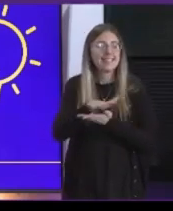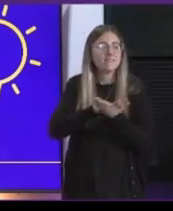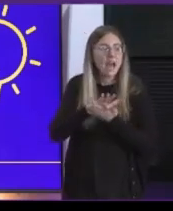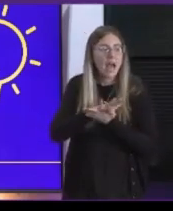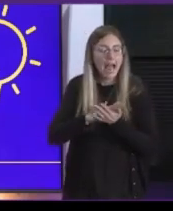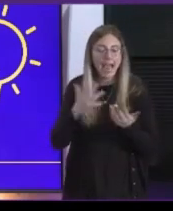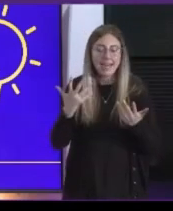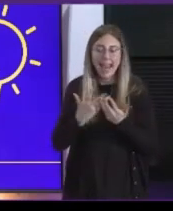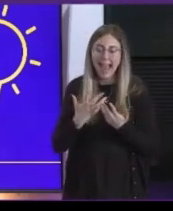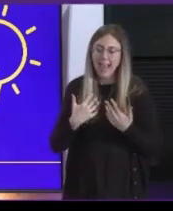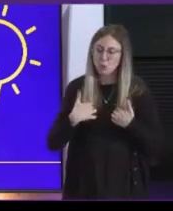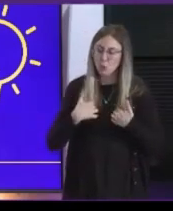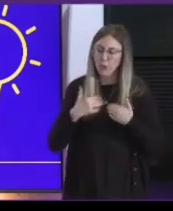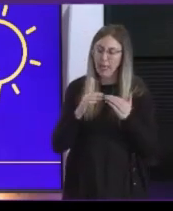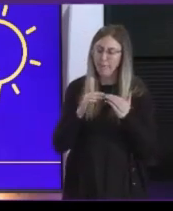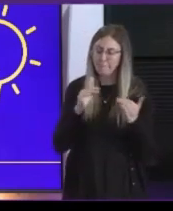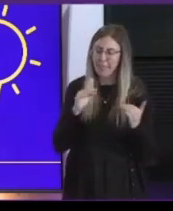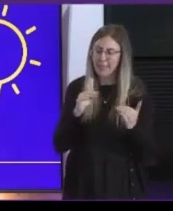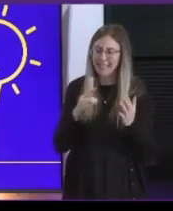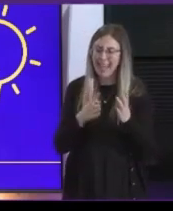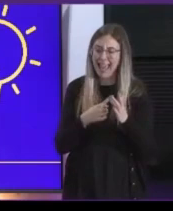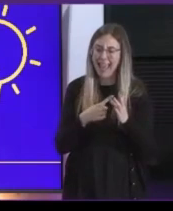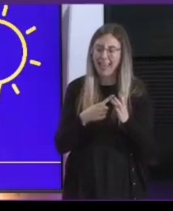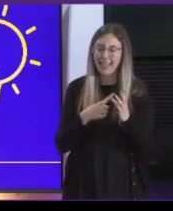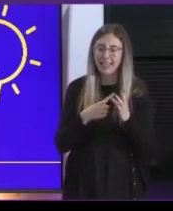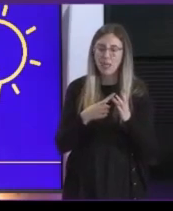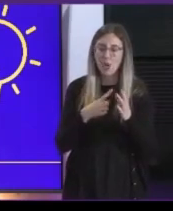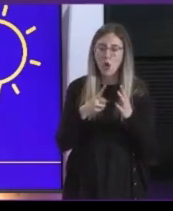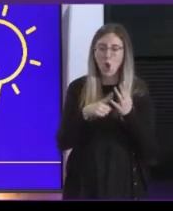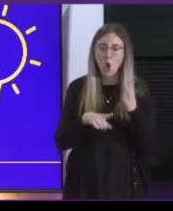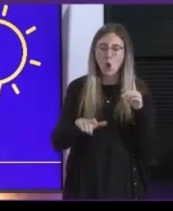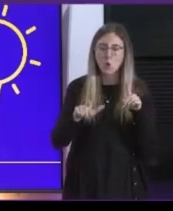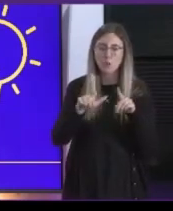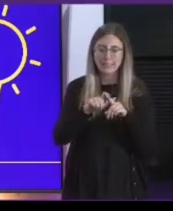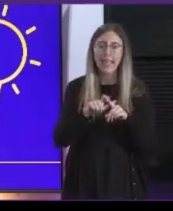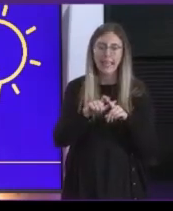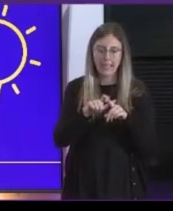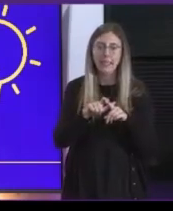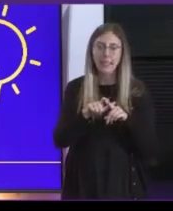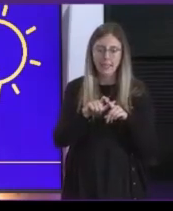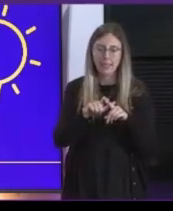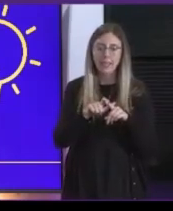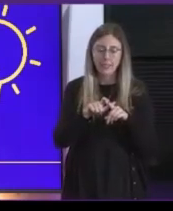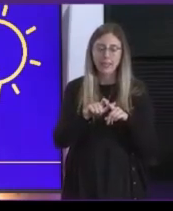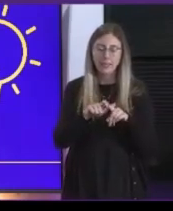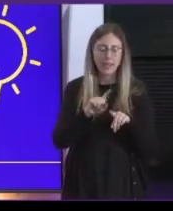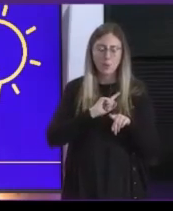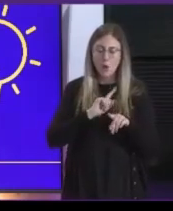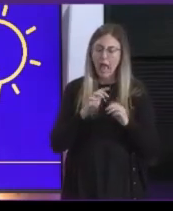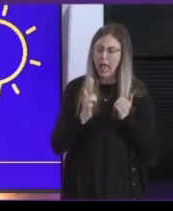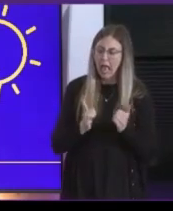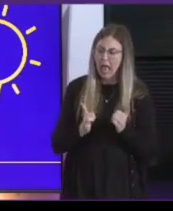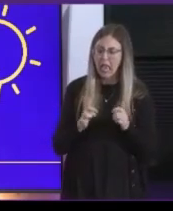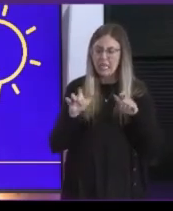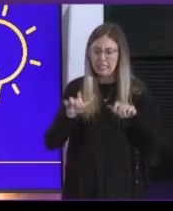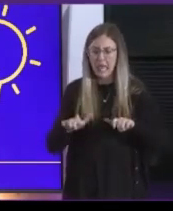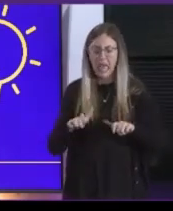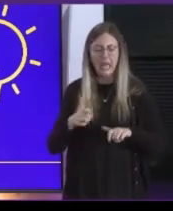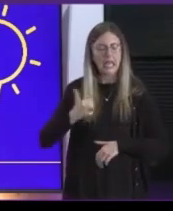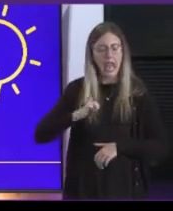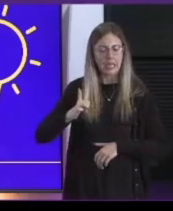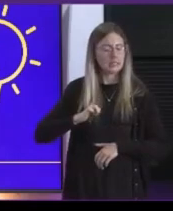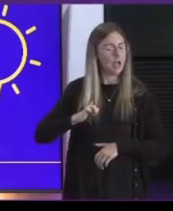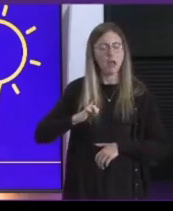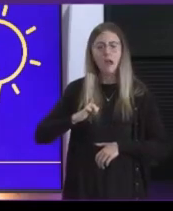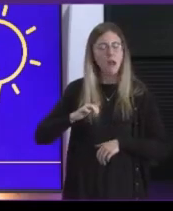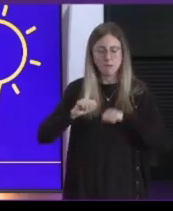are we going to meet the AOD standards as we move year by year. That worked really well because it didn't just stay in Canada. This affected